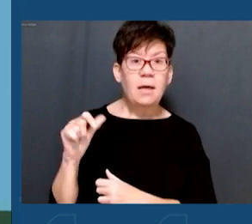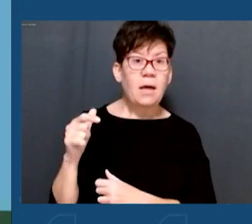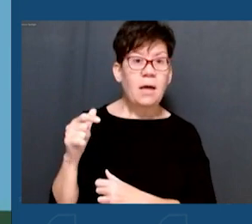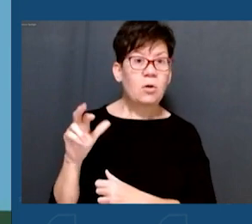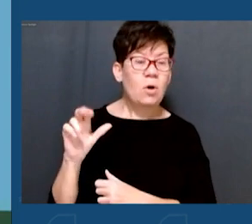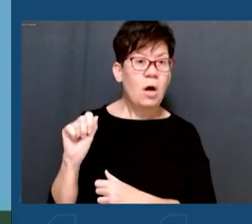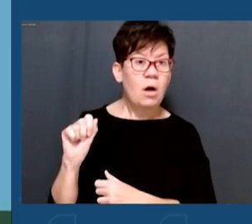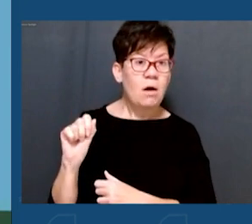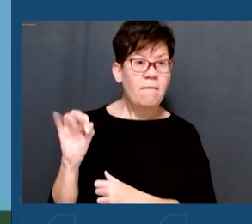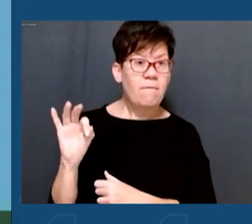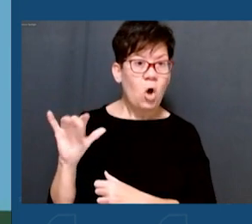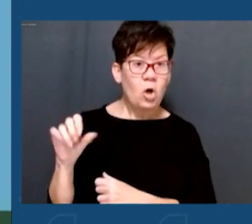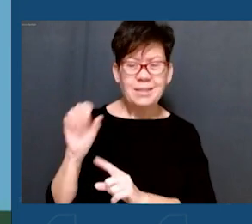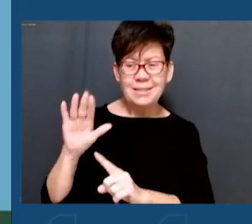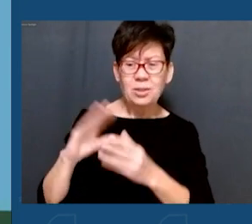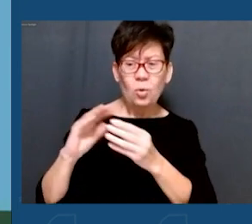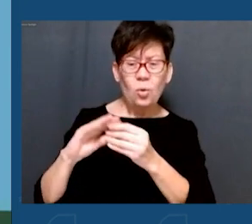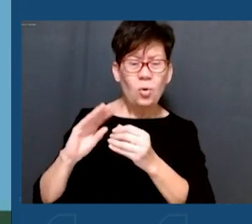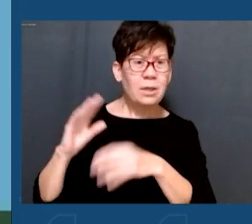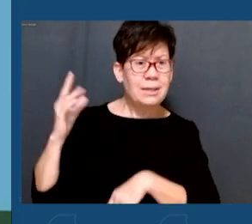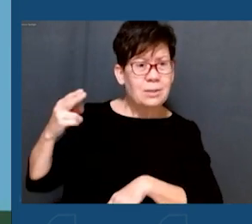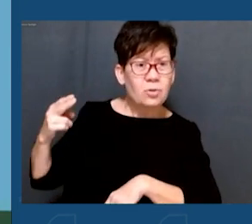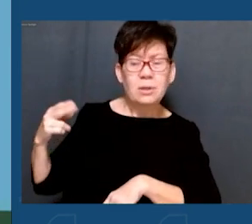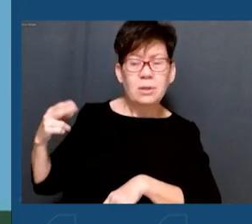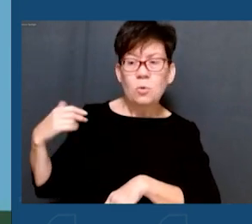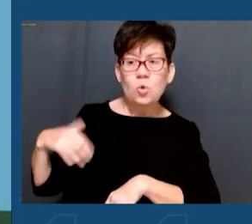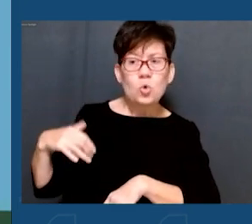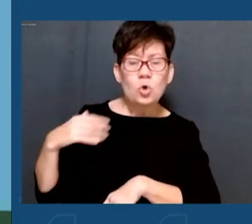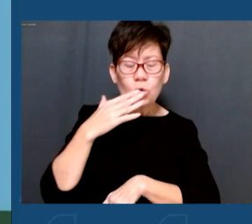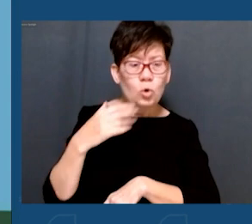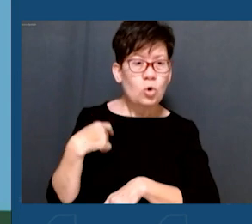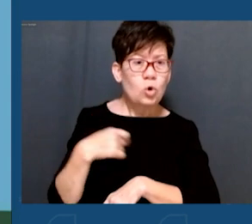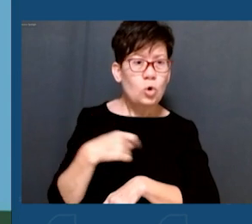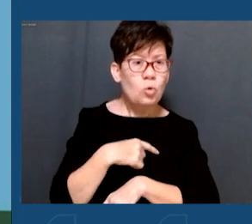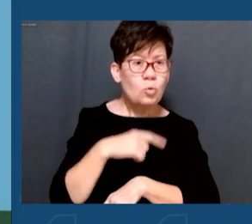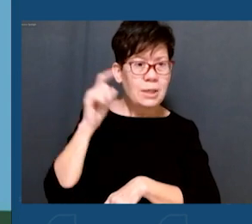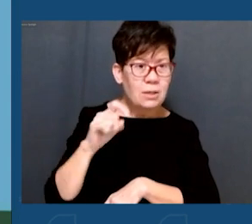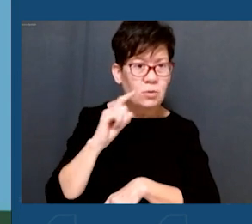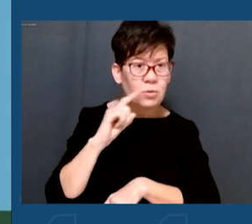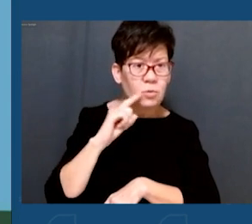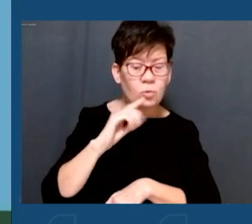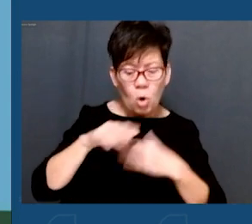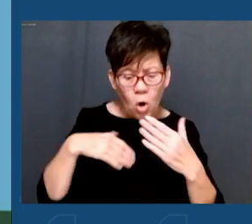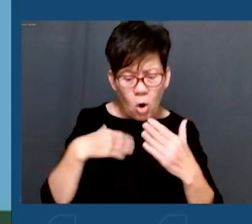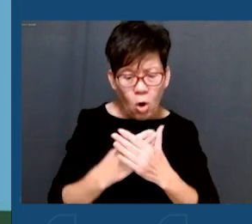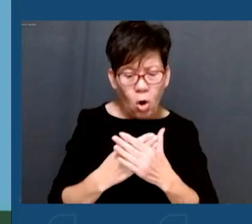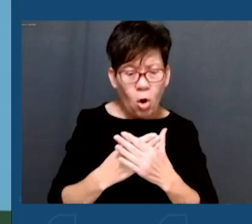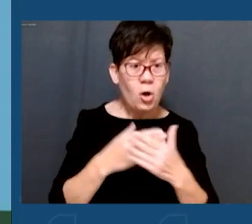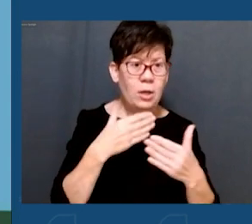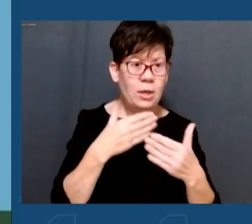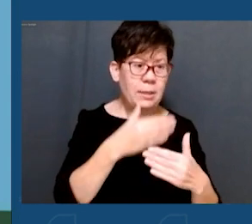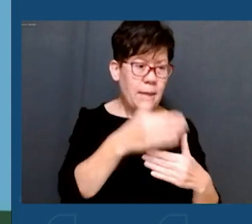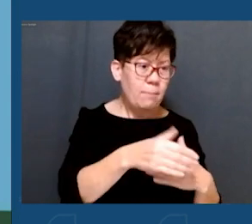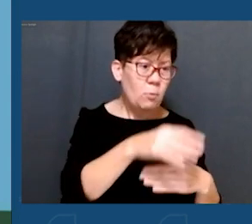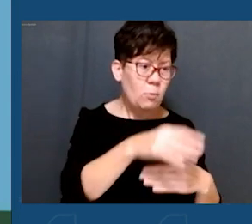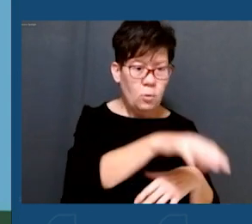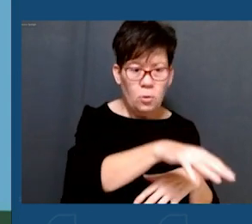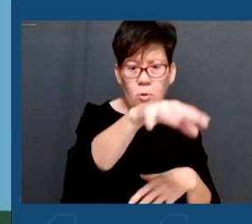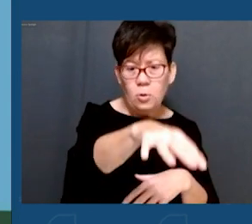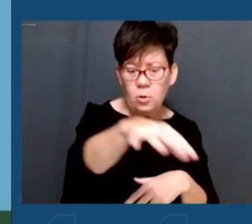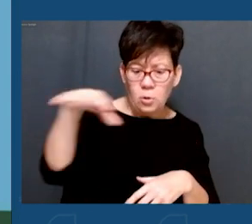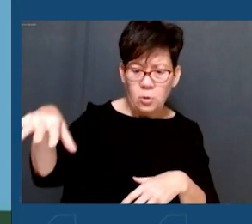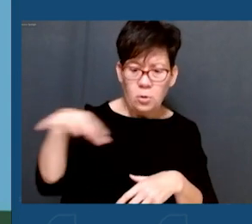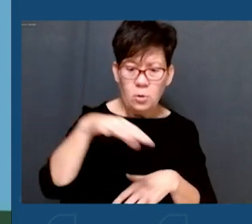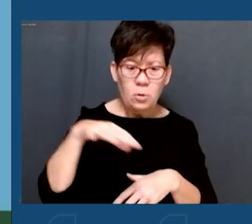extraordinary. We have to continue lifting up all the neighborhoods, giving people affordable,